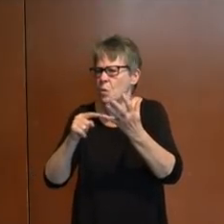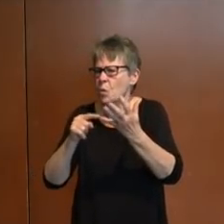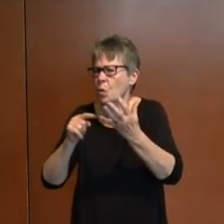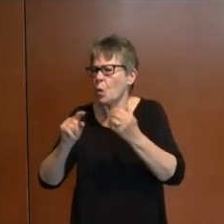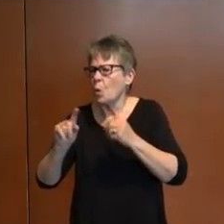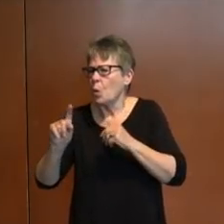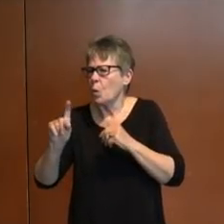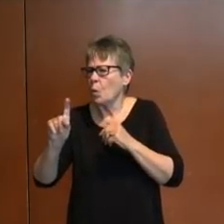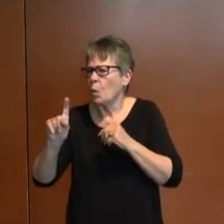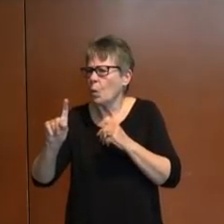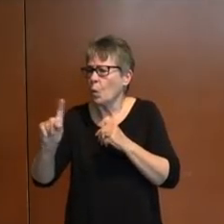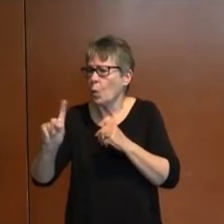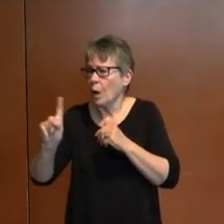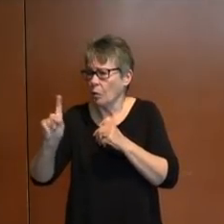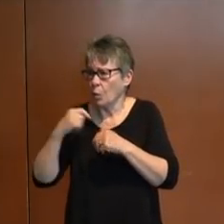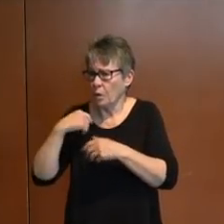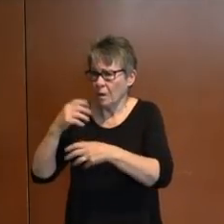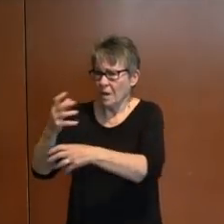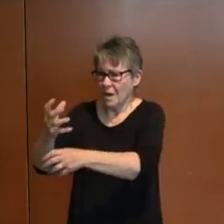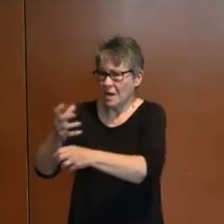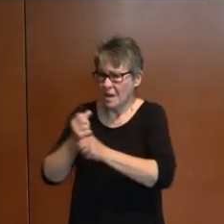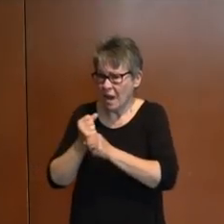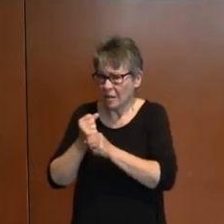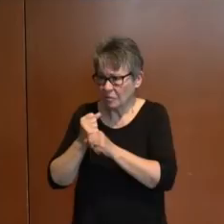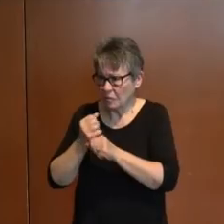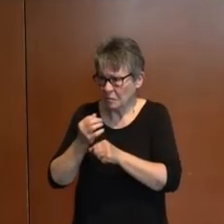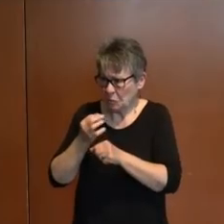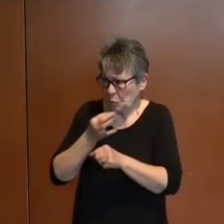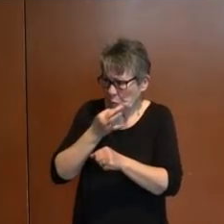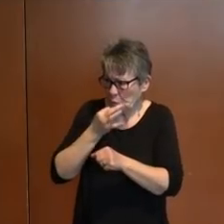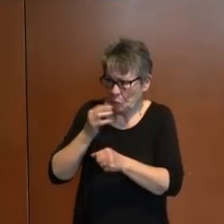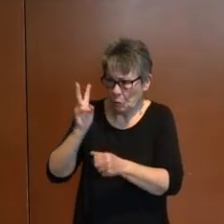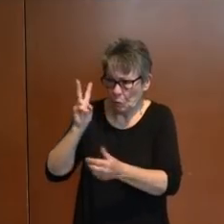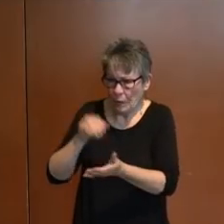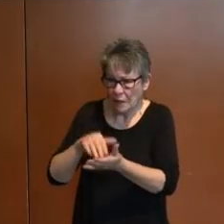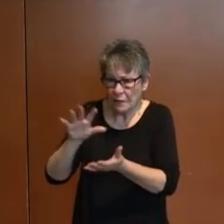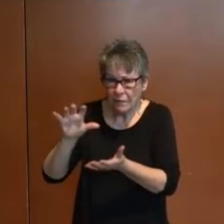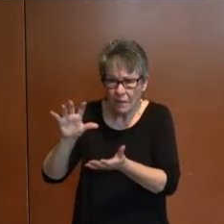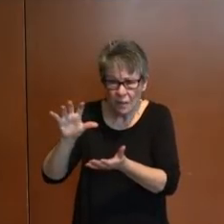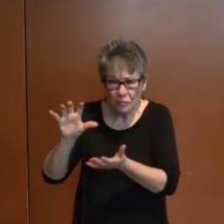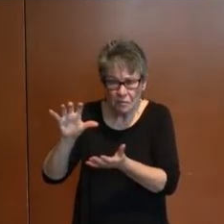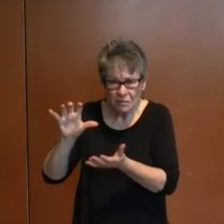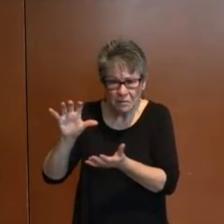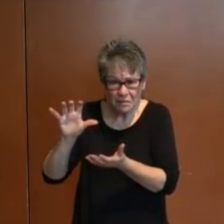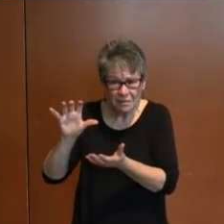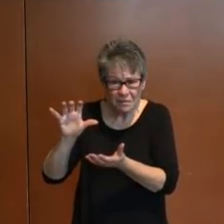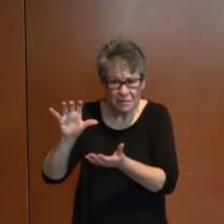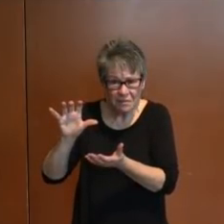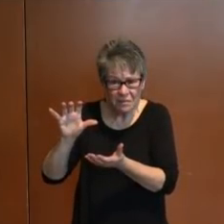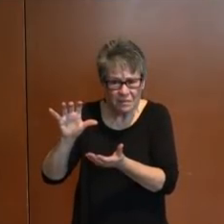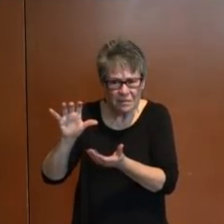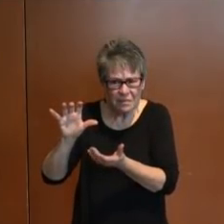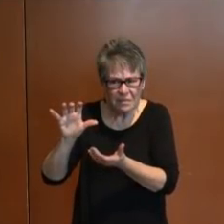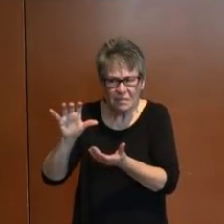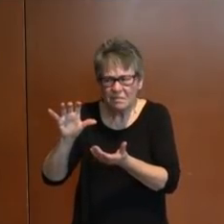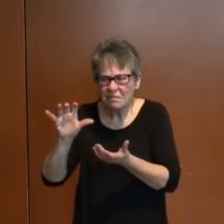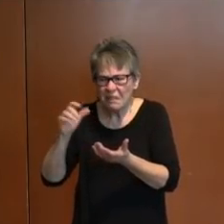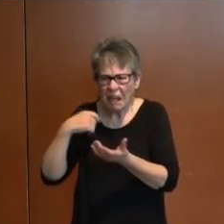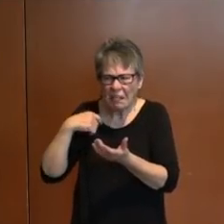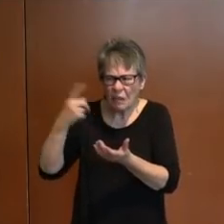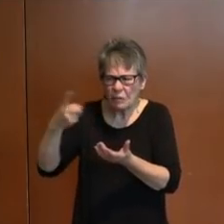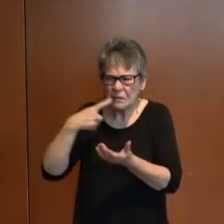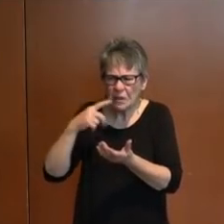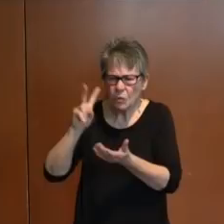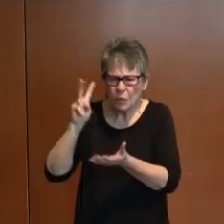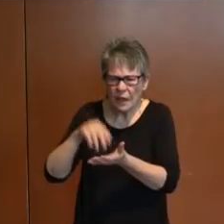was an updated number, along with, I think I said, 4.5 million N95 masks. I think most of these, Judy, are going to